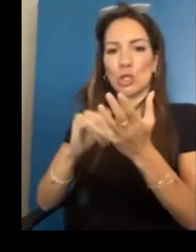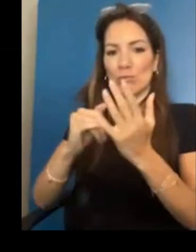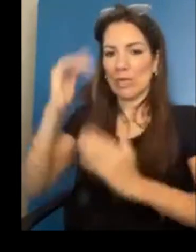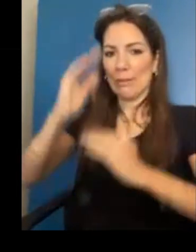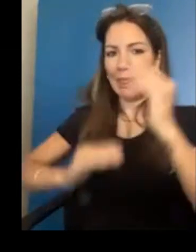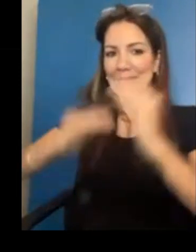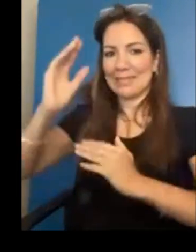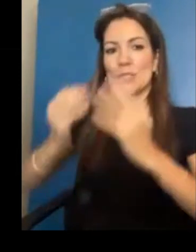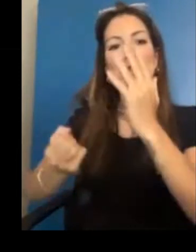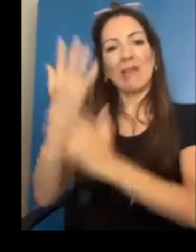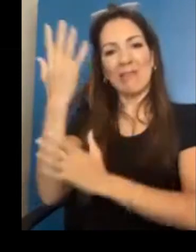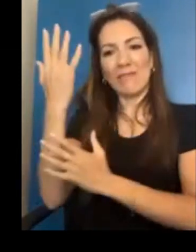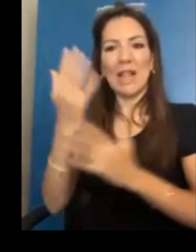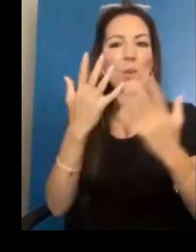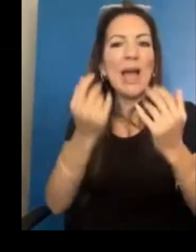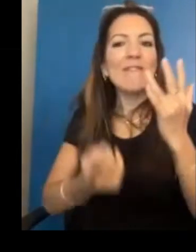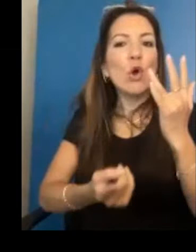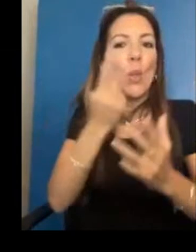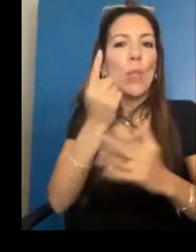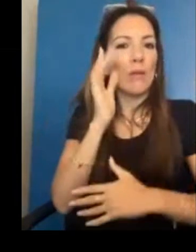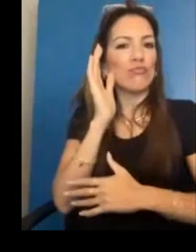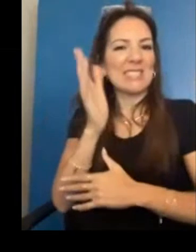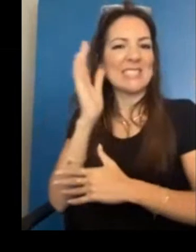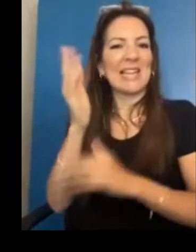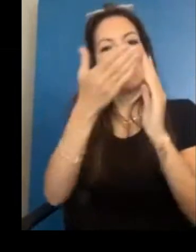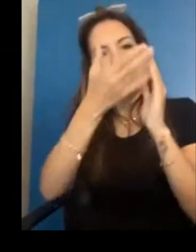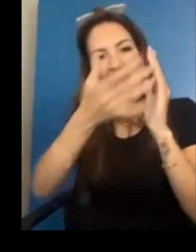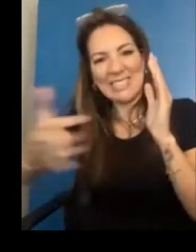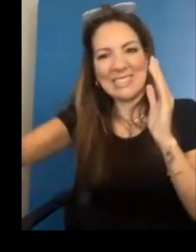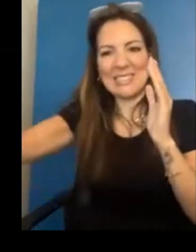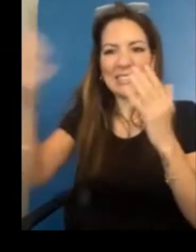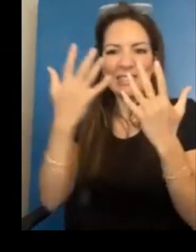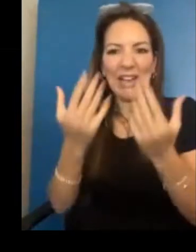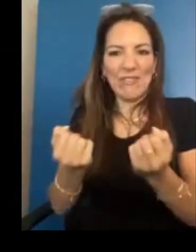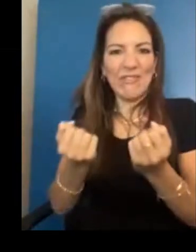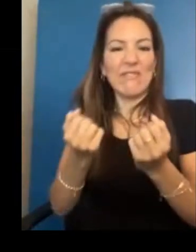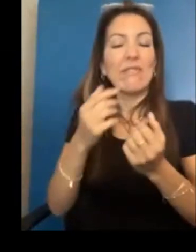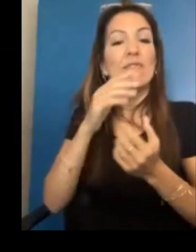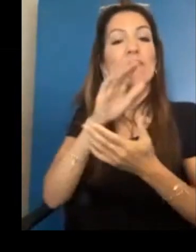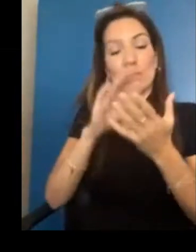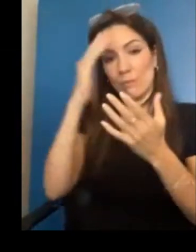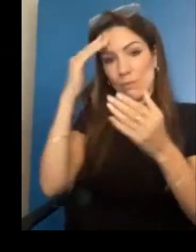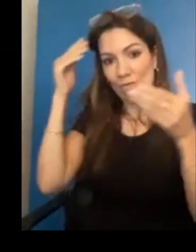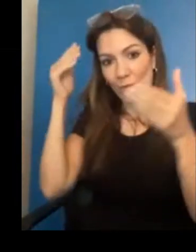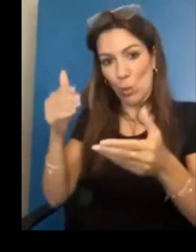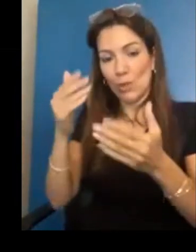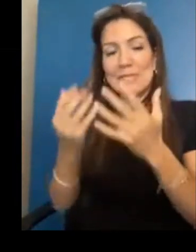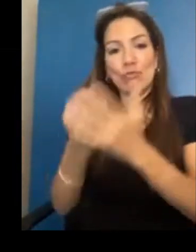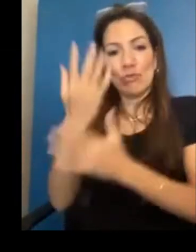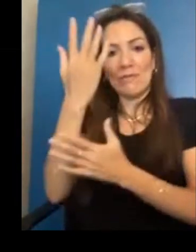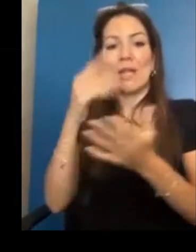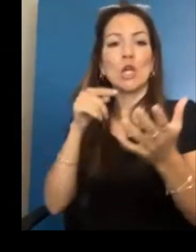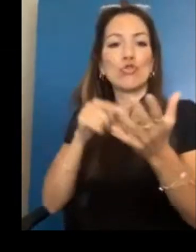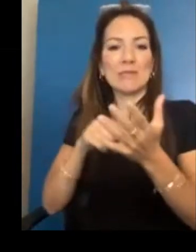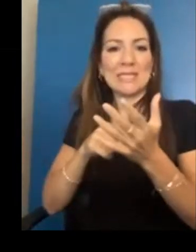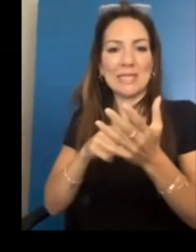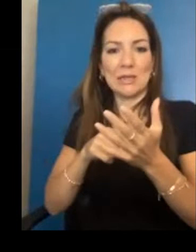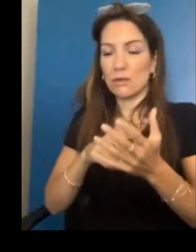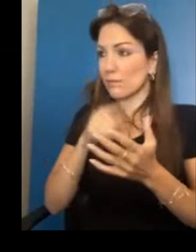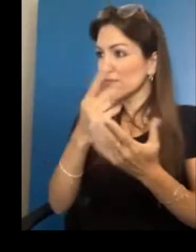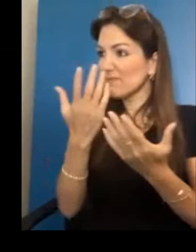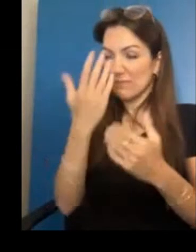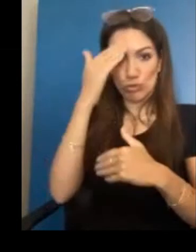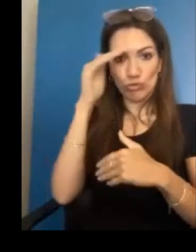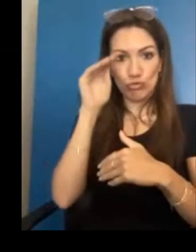other presentations for the rest of the site, but this is just focusing on Springfield and Trinity. Just a reminder that this is part